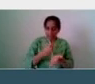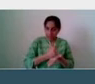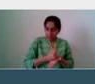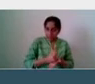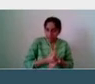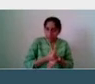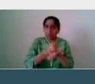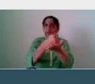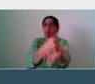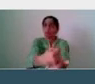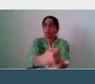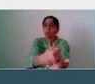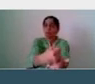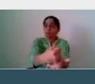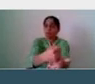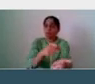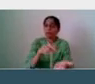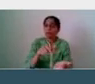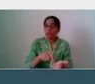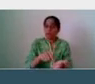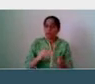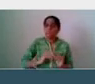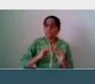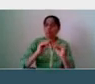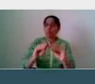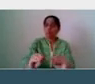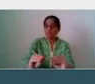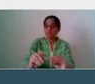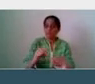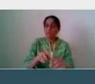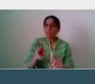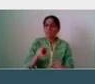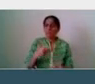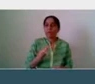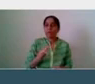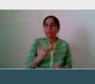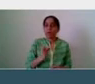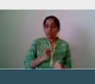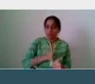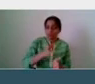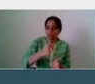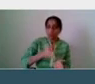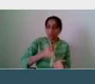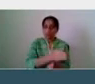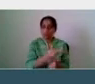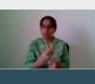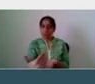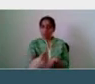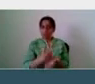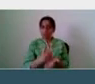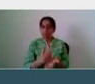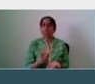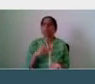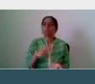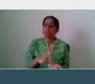you okay so that's uh this movement or direction is very important in sign language and we're doing at the same time